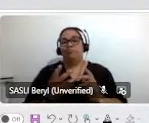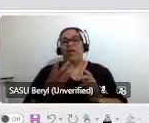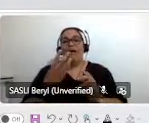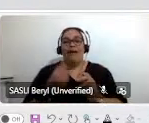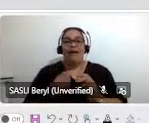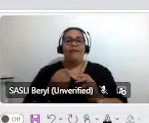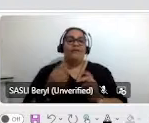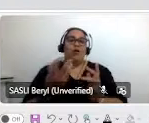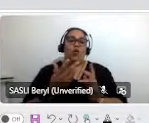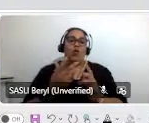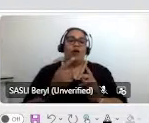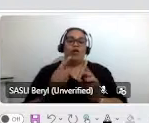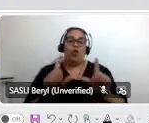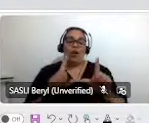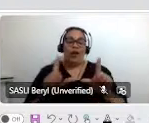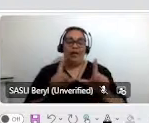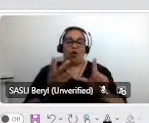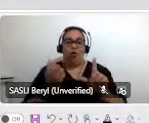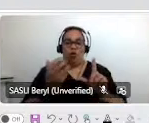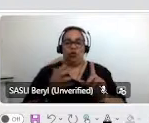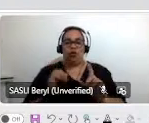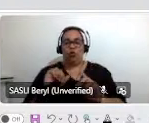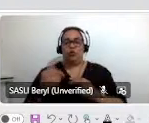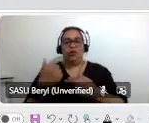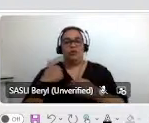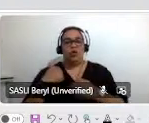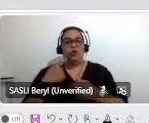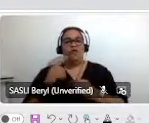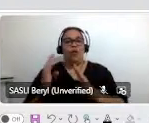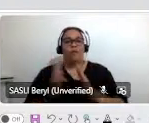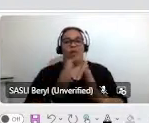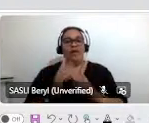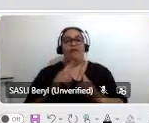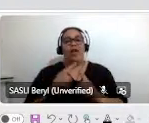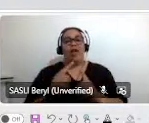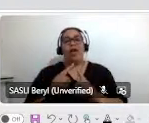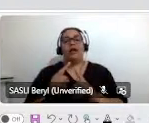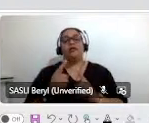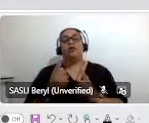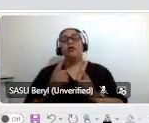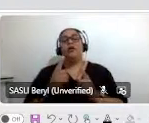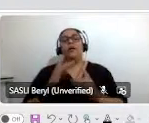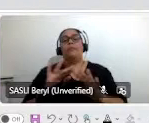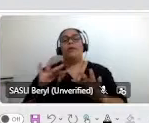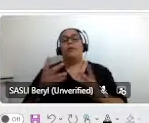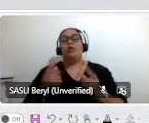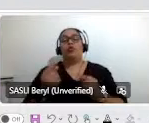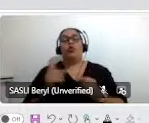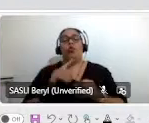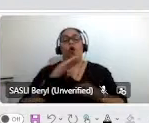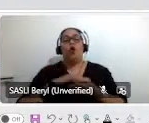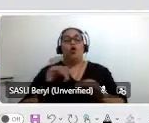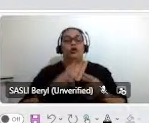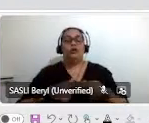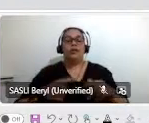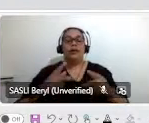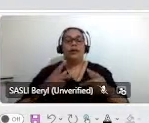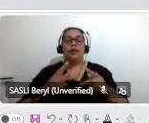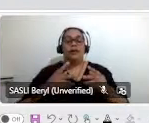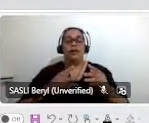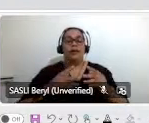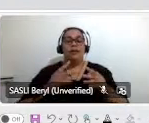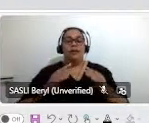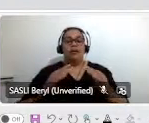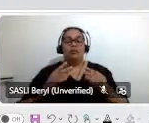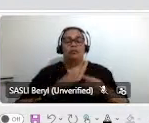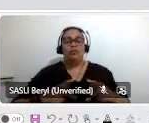element of where a license holder is responsible for the behavior and the conduct of people on their premises, and there's a responsibility there